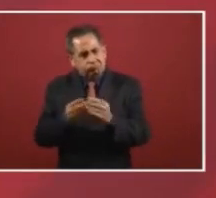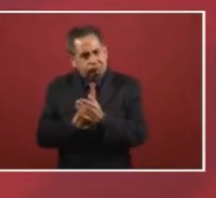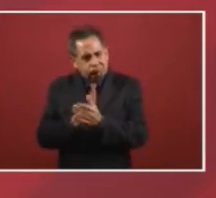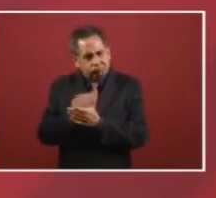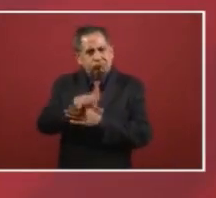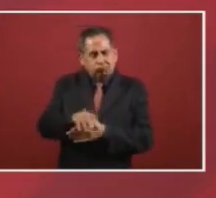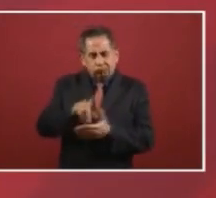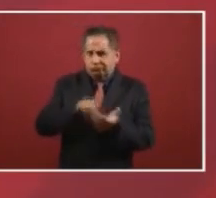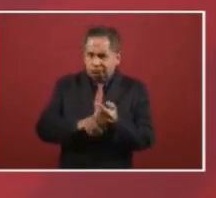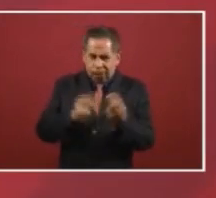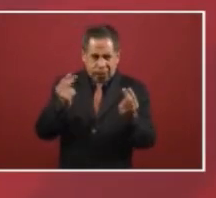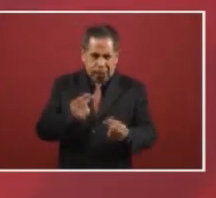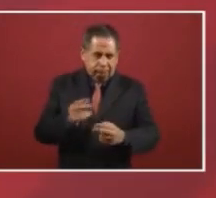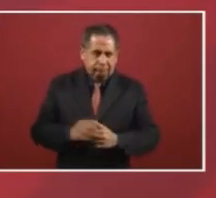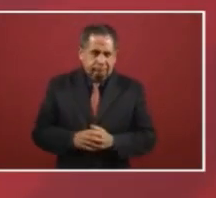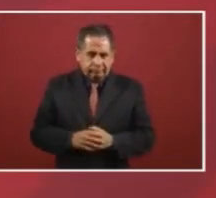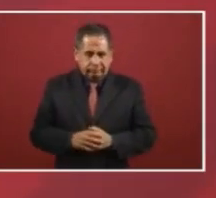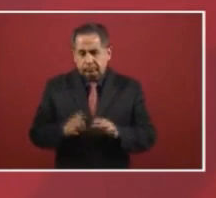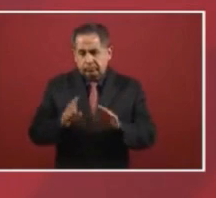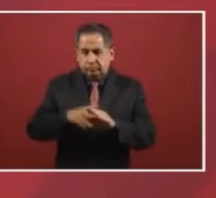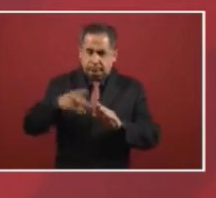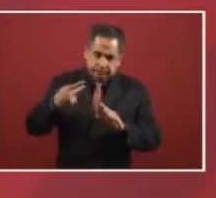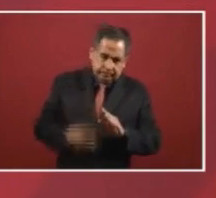need investment,